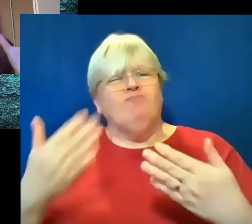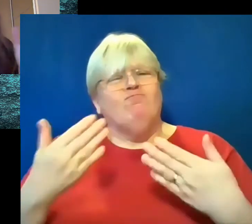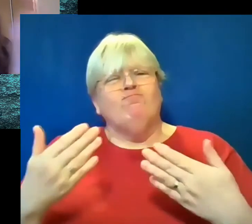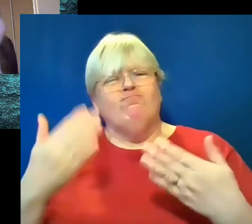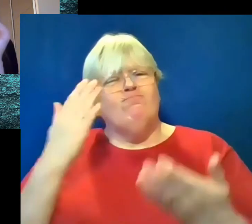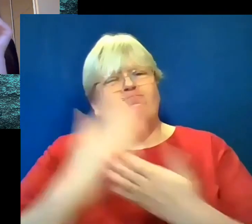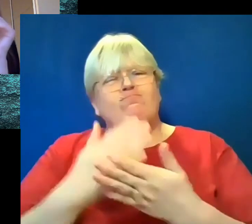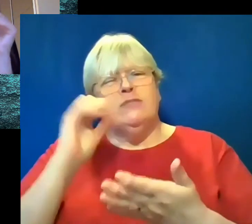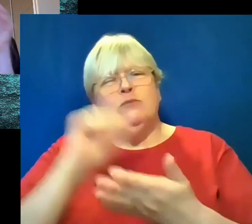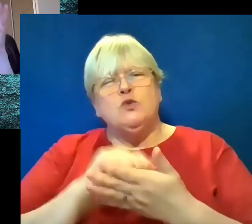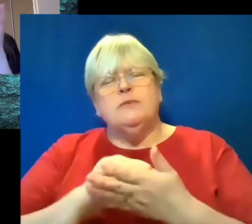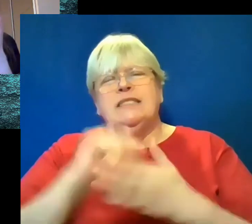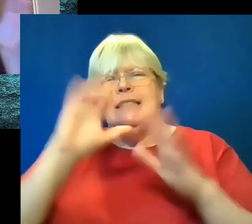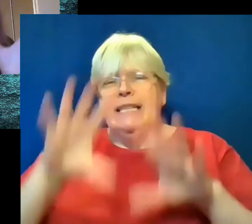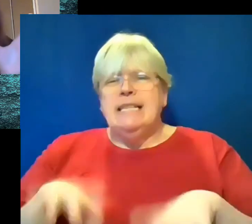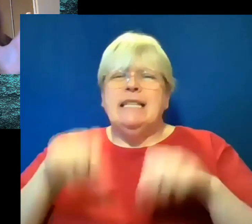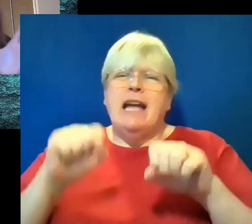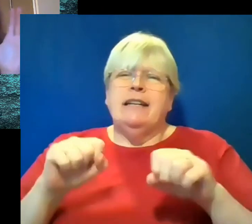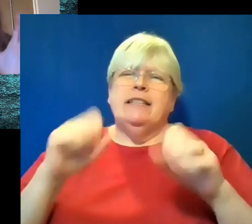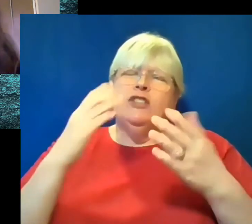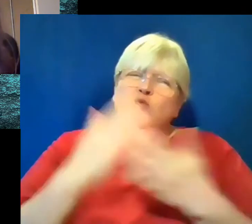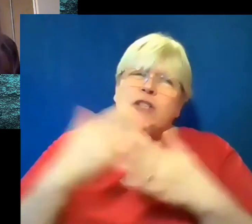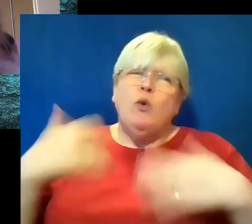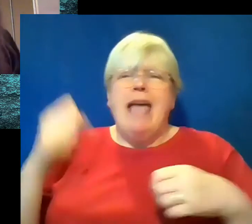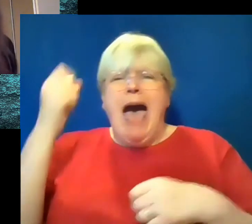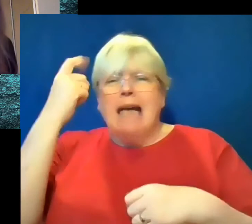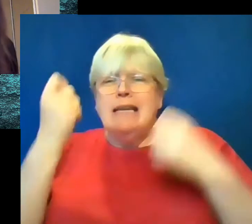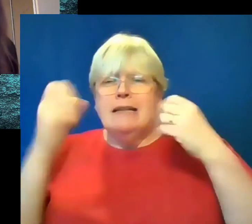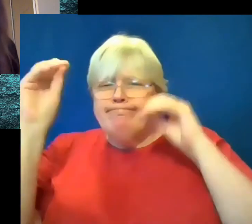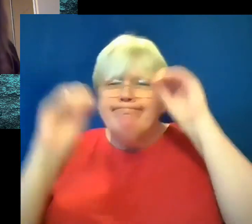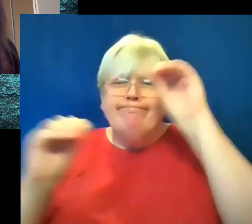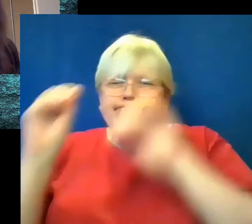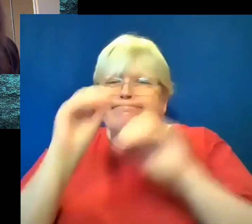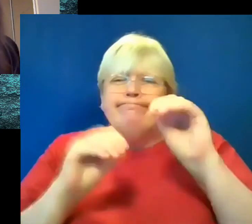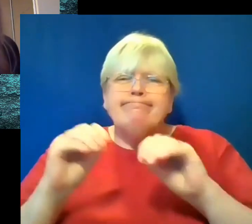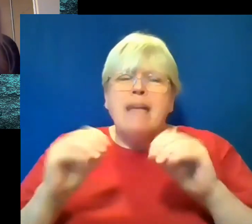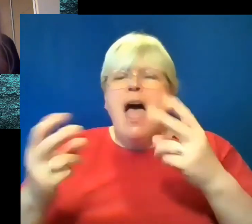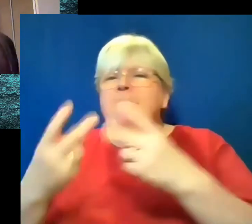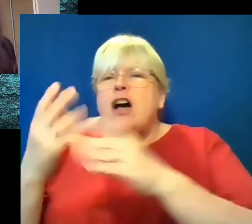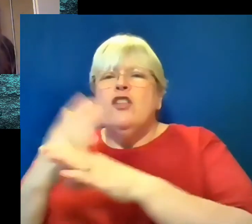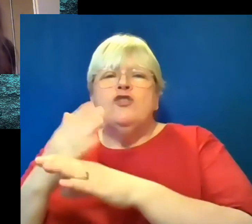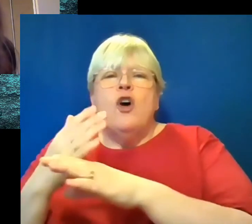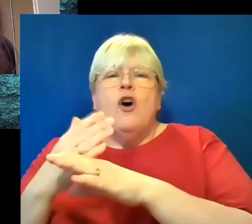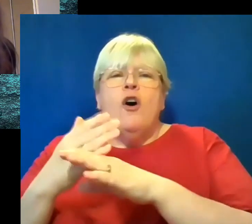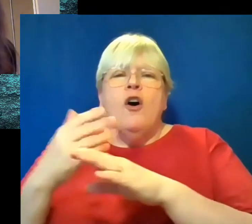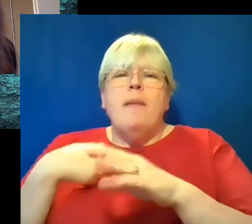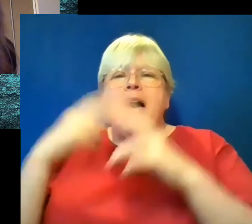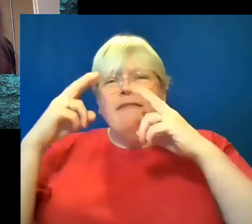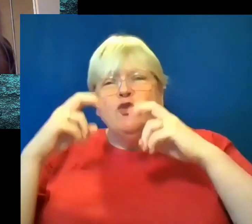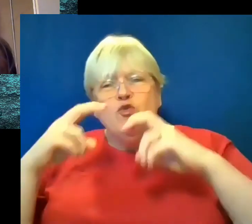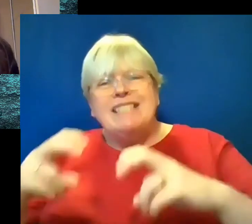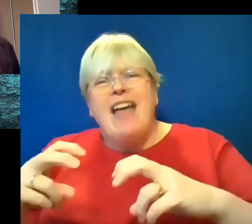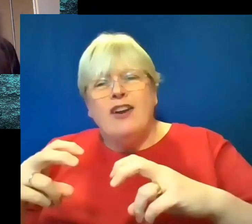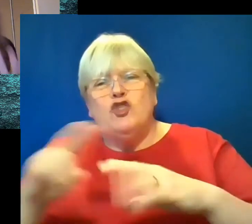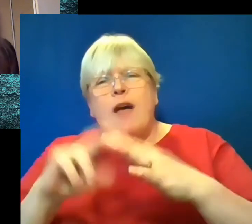started pushing it into shape yet. It's still ideas. And I have this other job, which is that I hold a research fellowship at Oxford